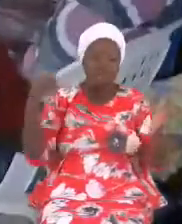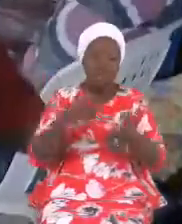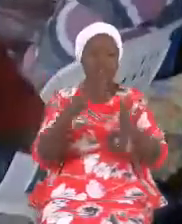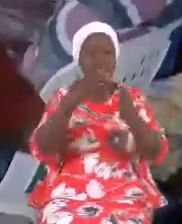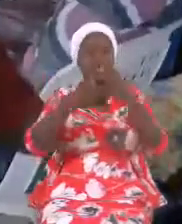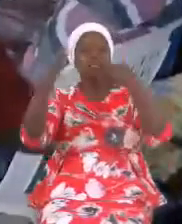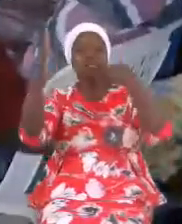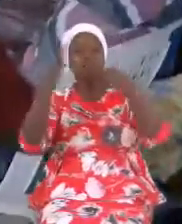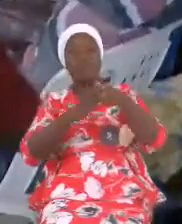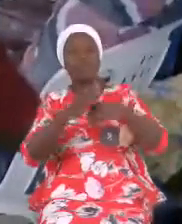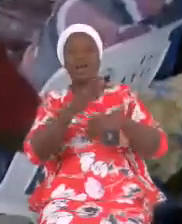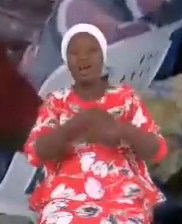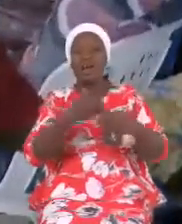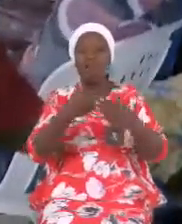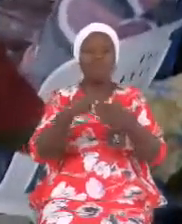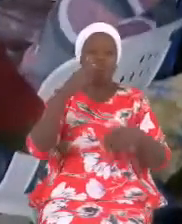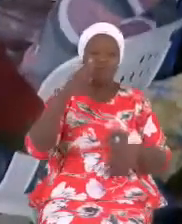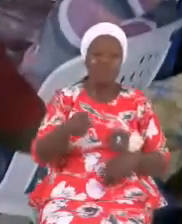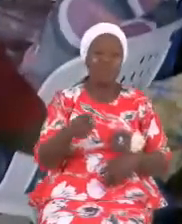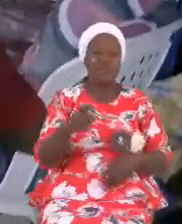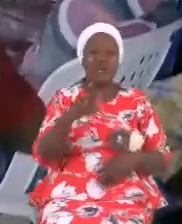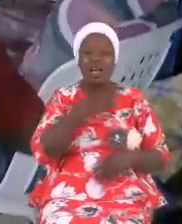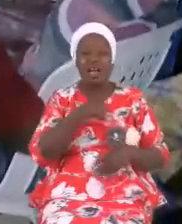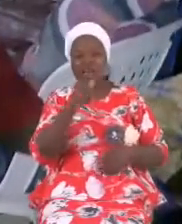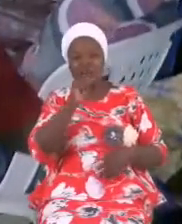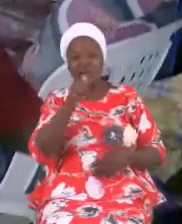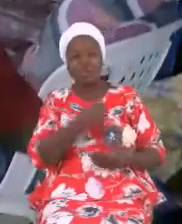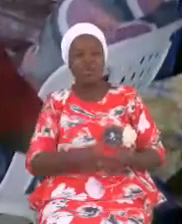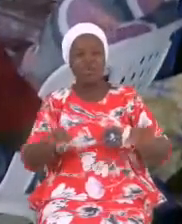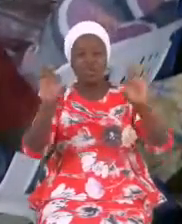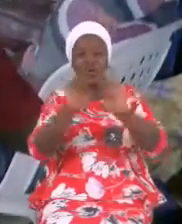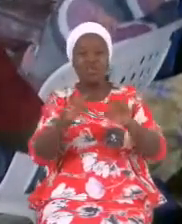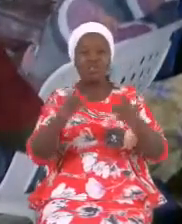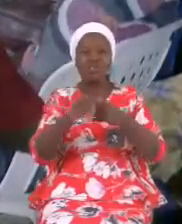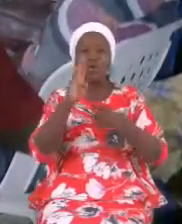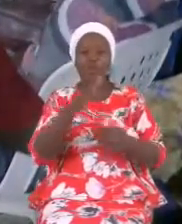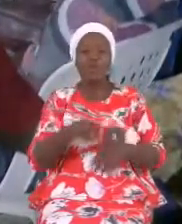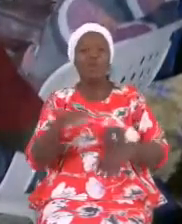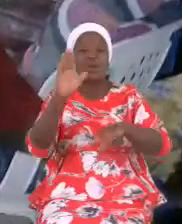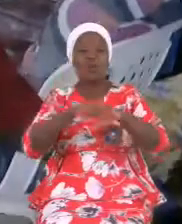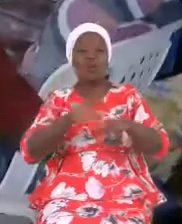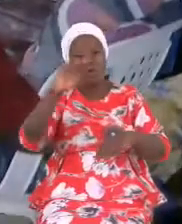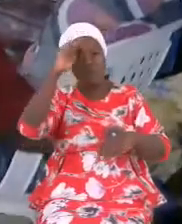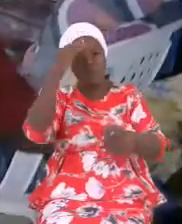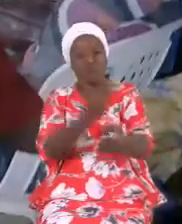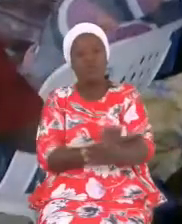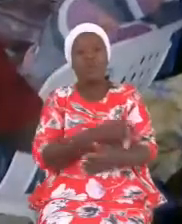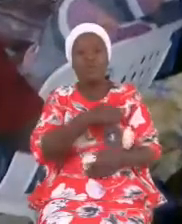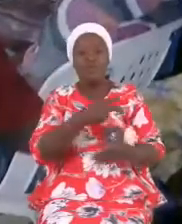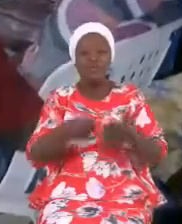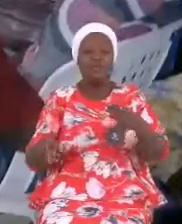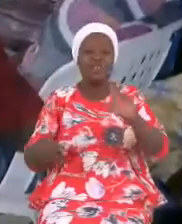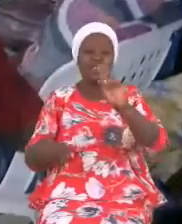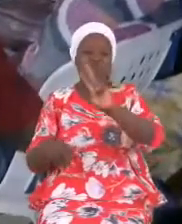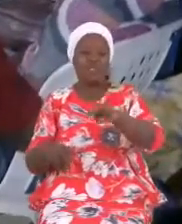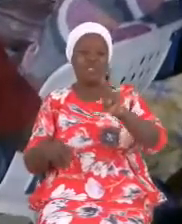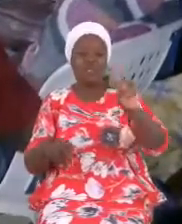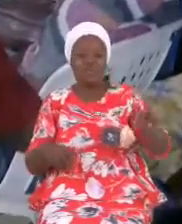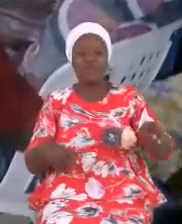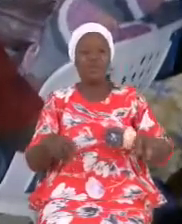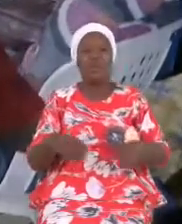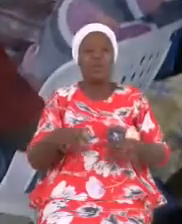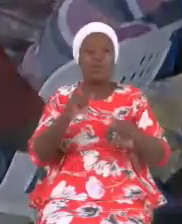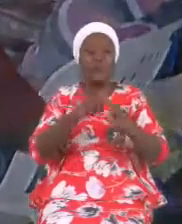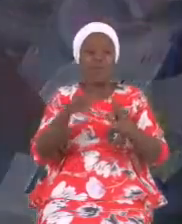in thy sight, and I'm no more worthy to be called thy son. And then in verse 22, but the